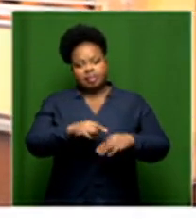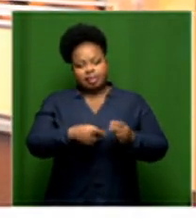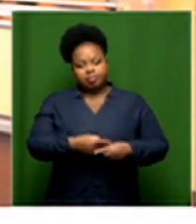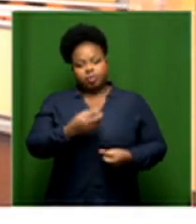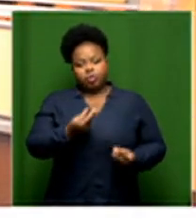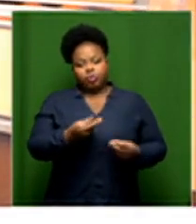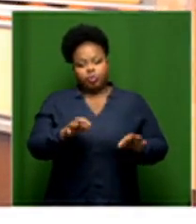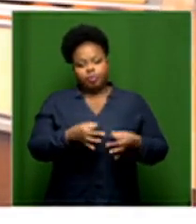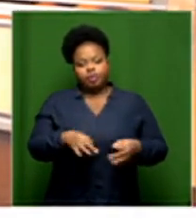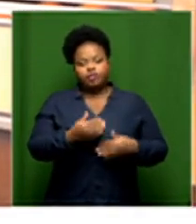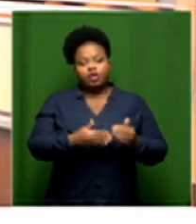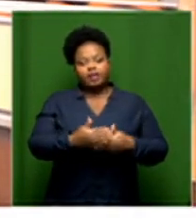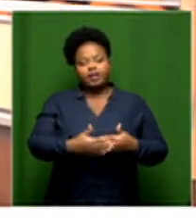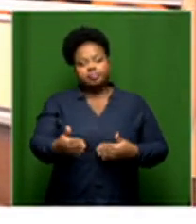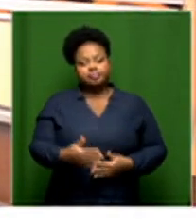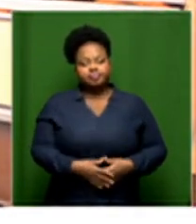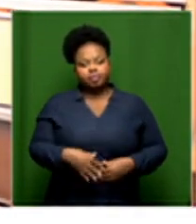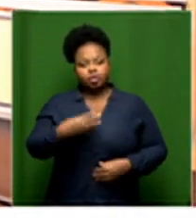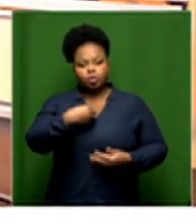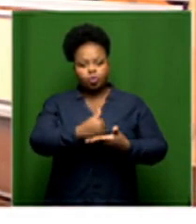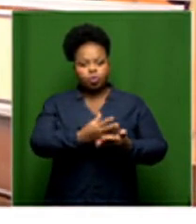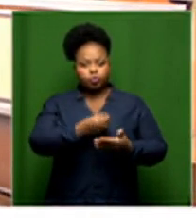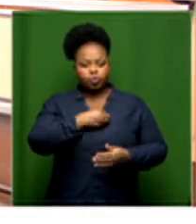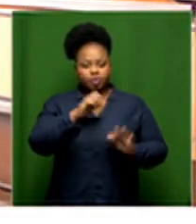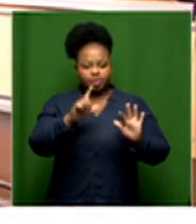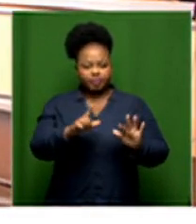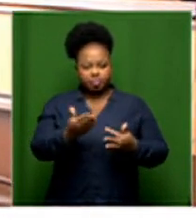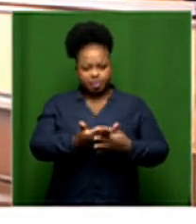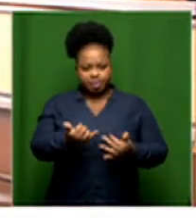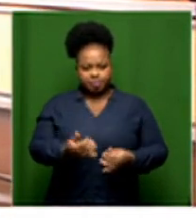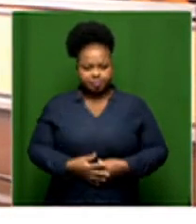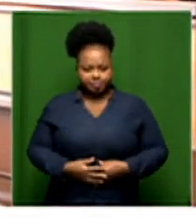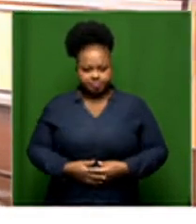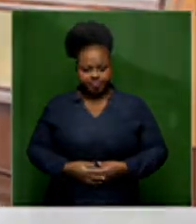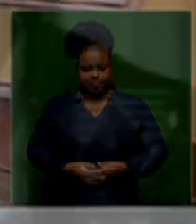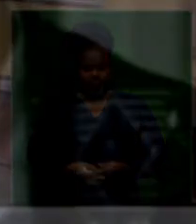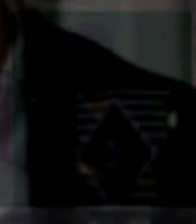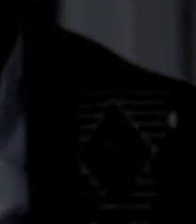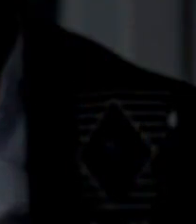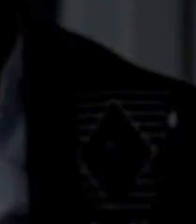his new single, Forever. It is 6:45. Let's take a quick break. We'll be right back.